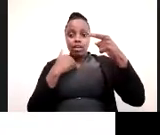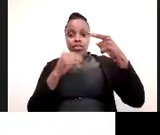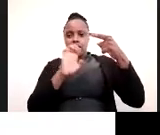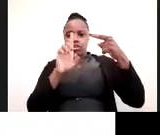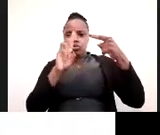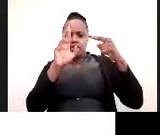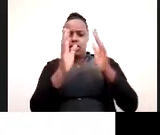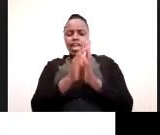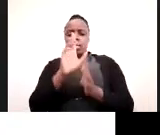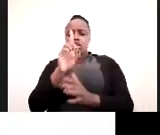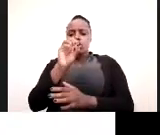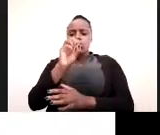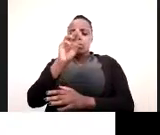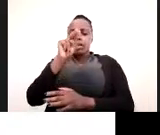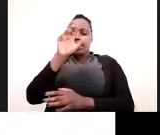Dominican Republic and China,